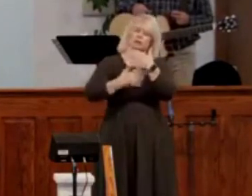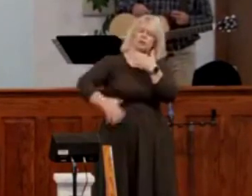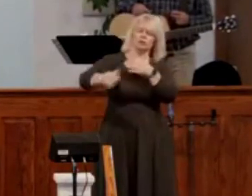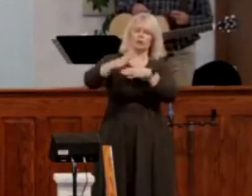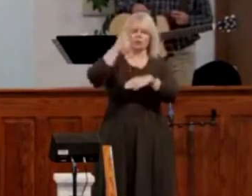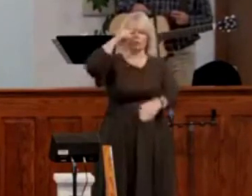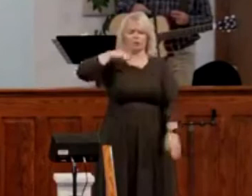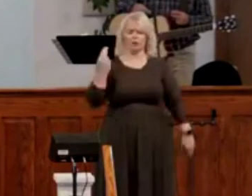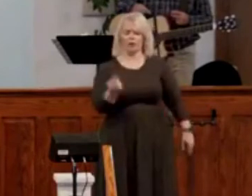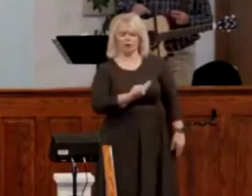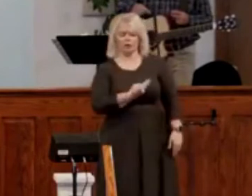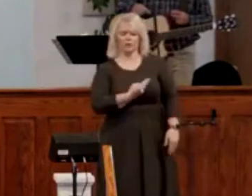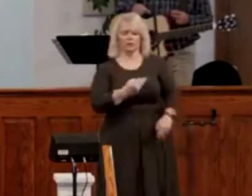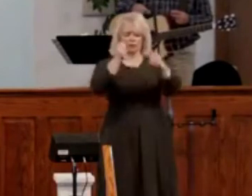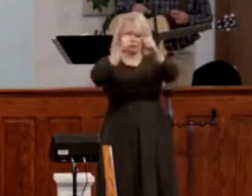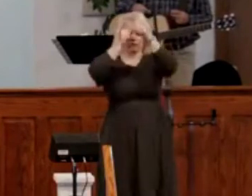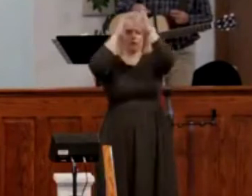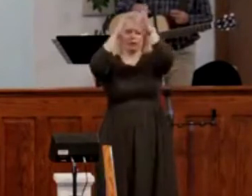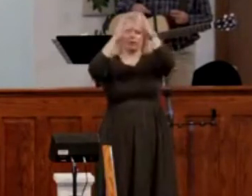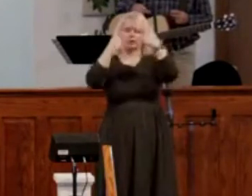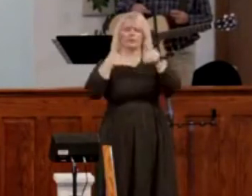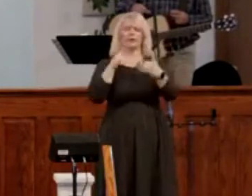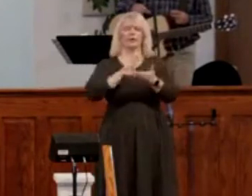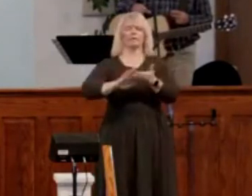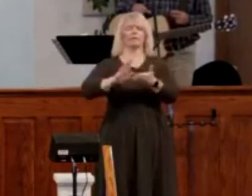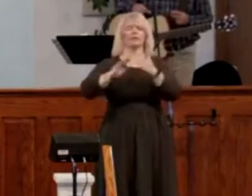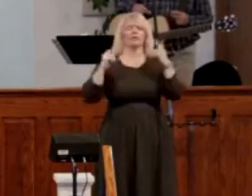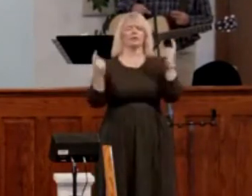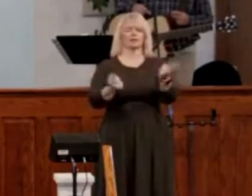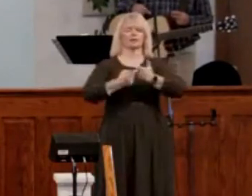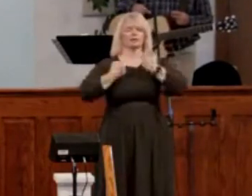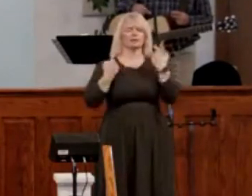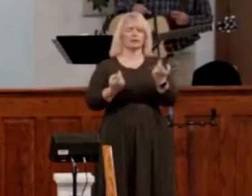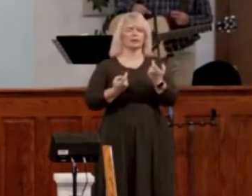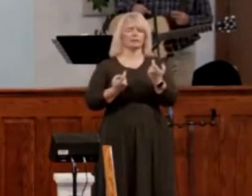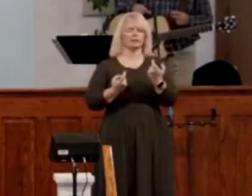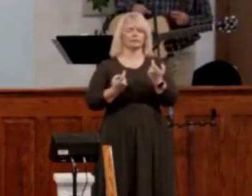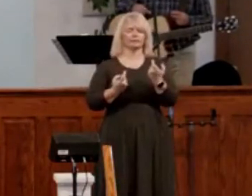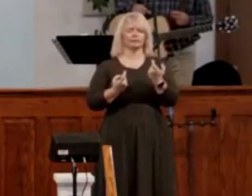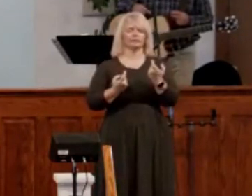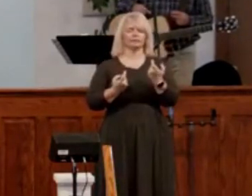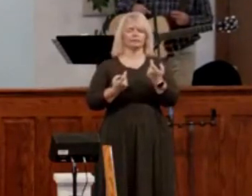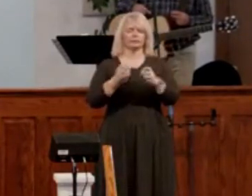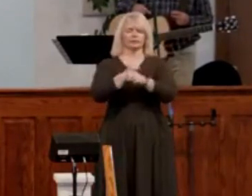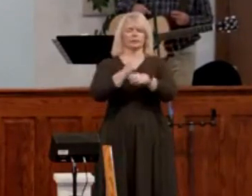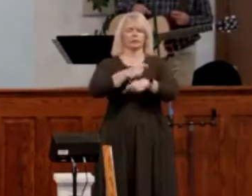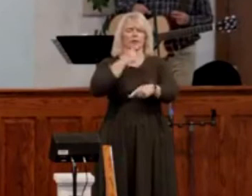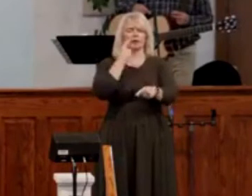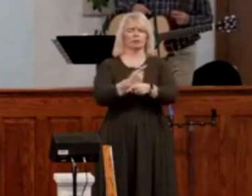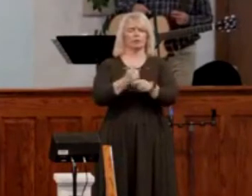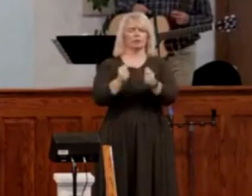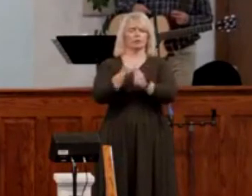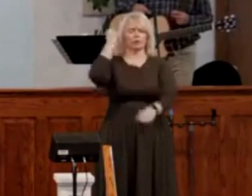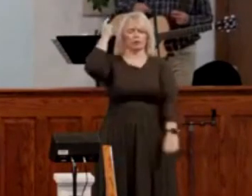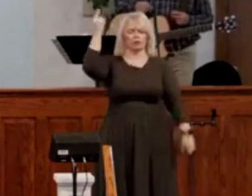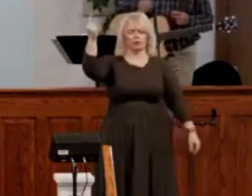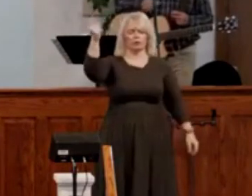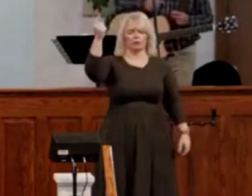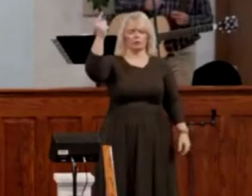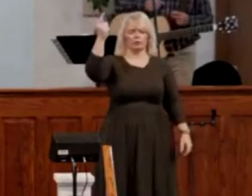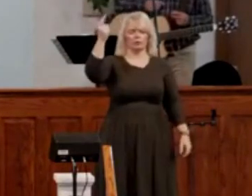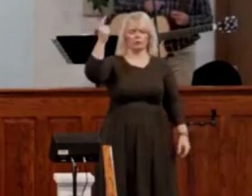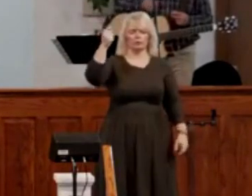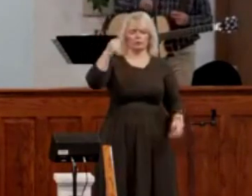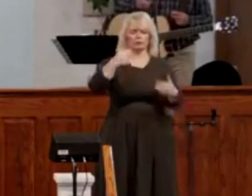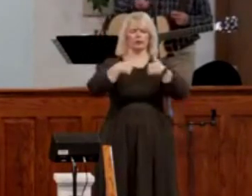behalf. Father, that we can have the forgiveness of sins, that we could be made right with you, and that we